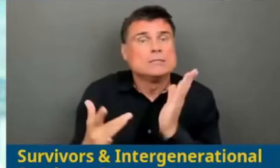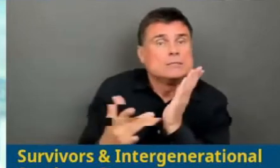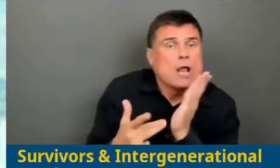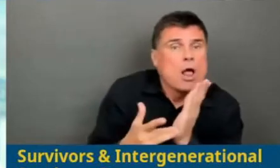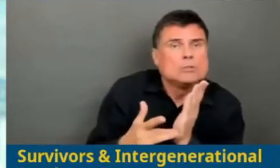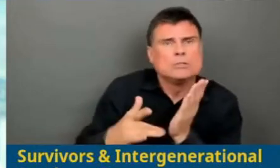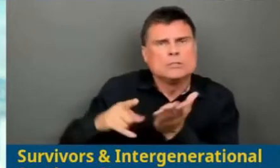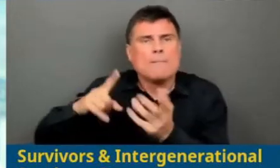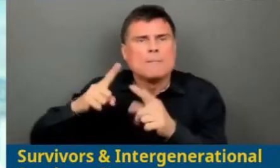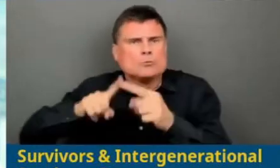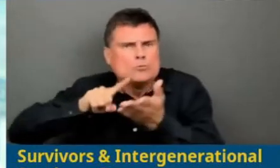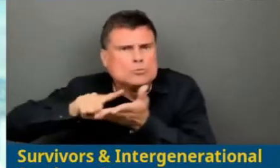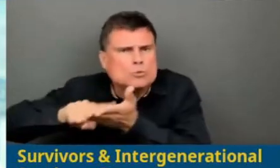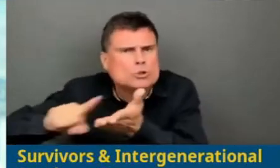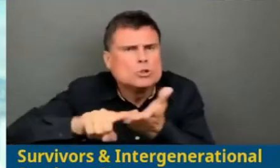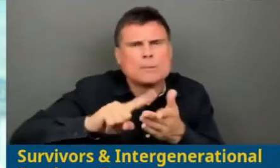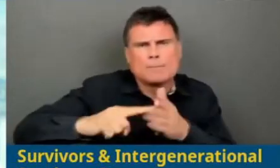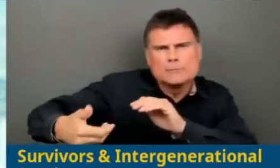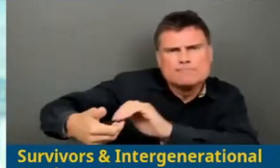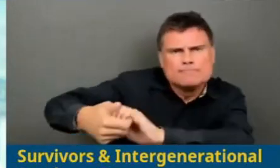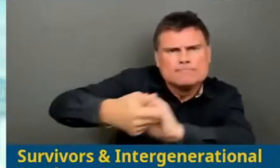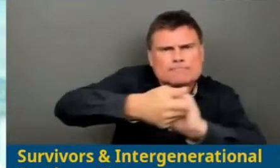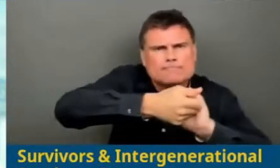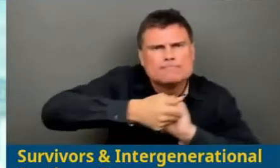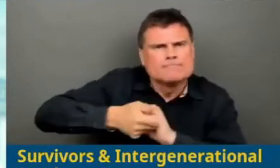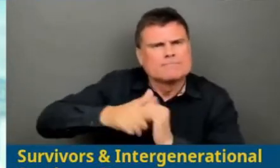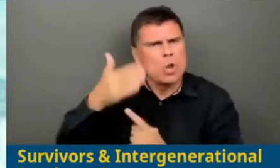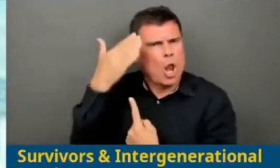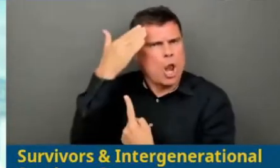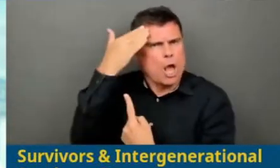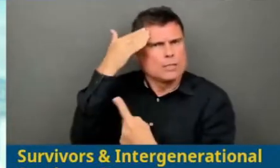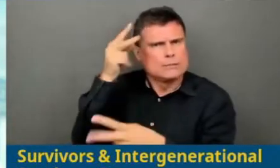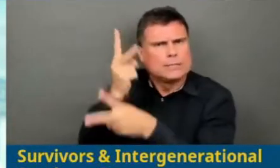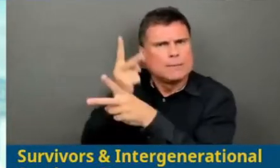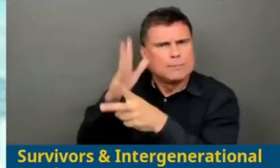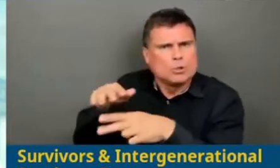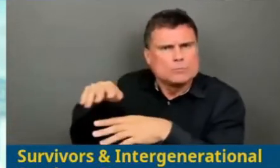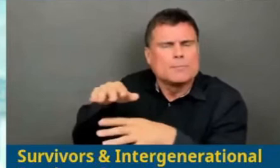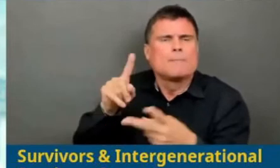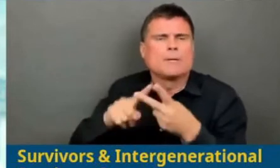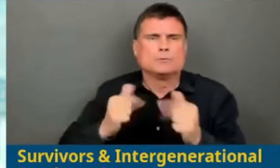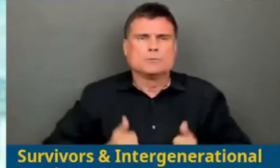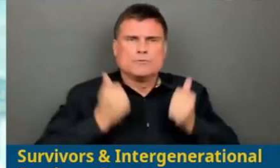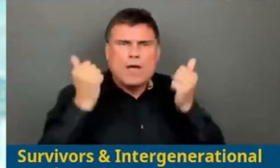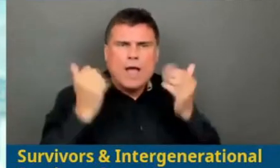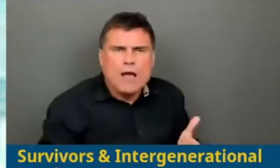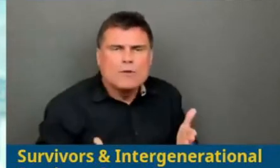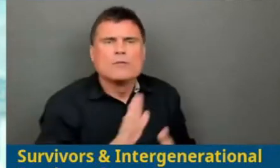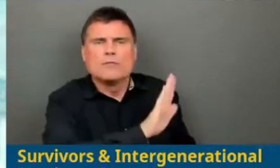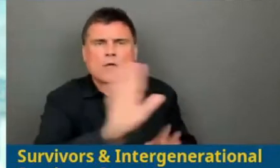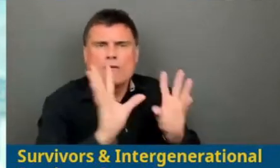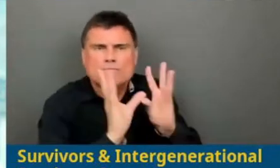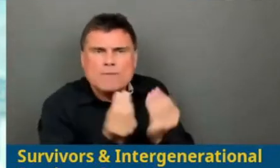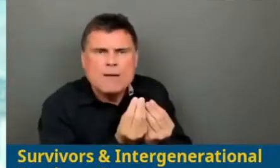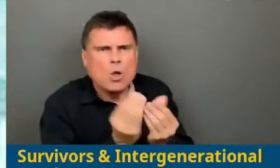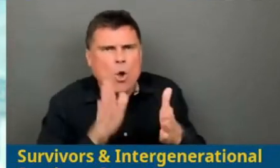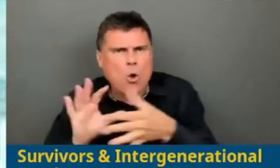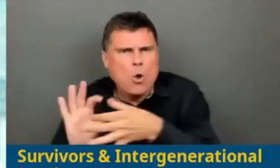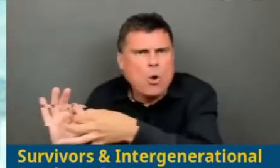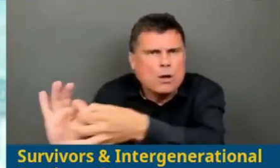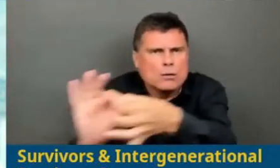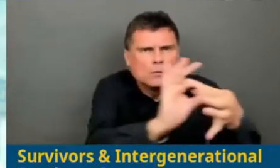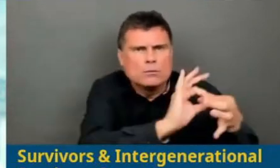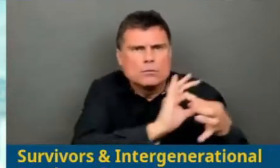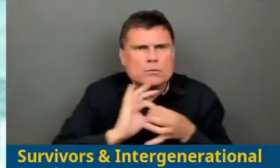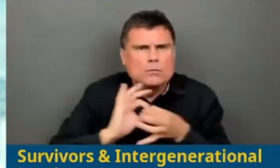elders, knowledge keepers, and survivors, engaging with other communities that have an interest in the site. It